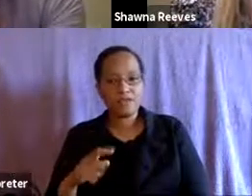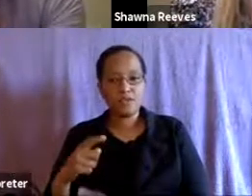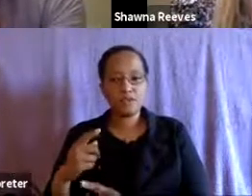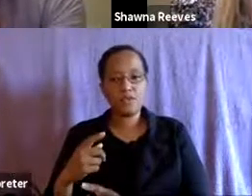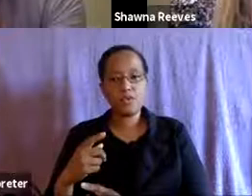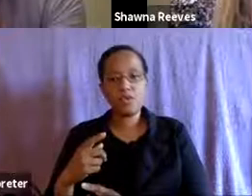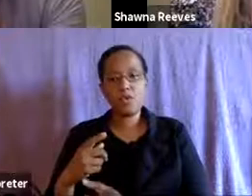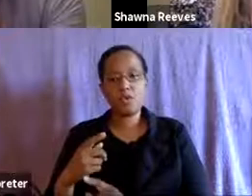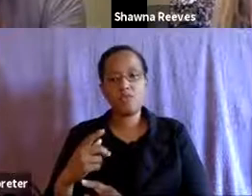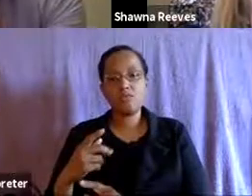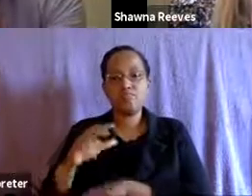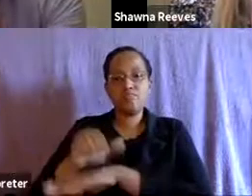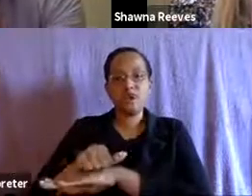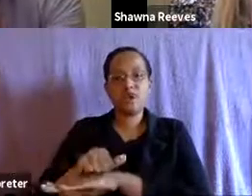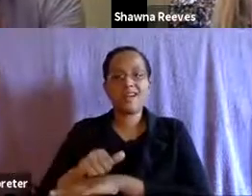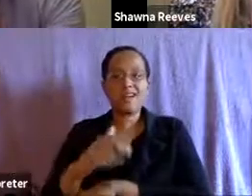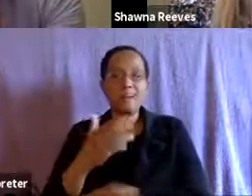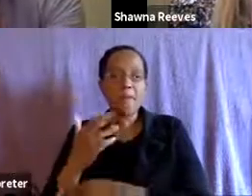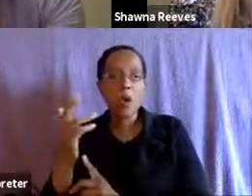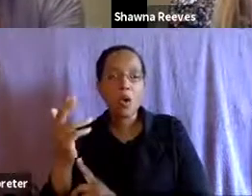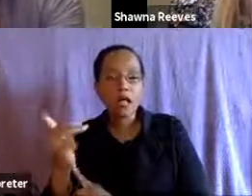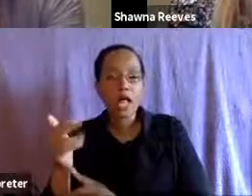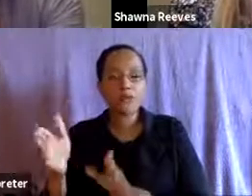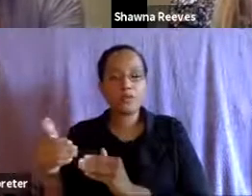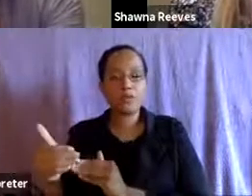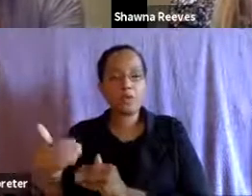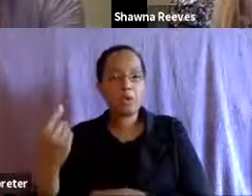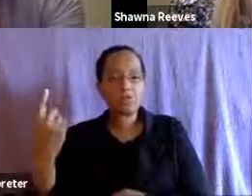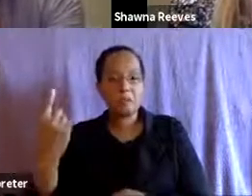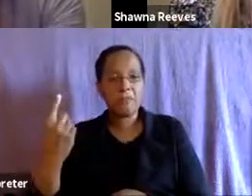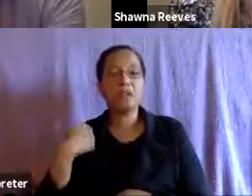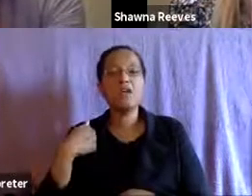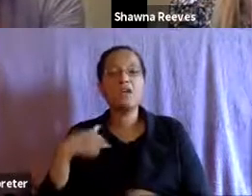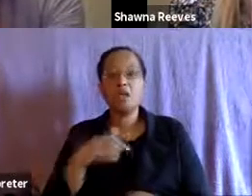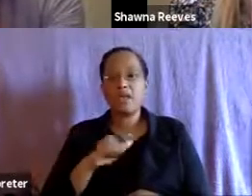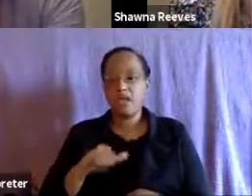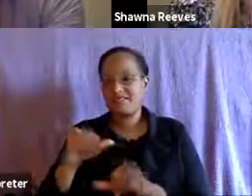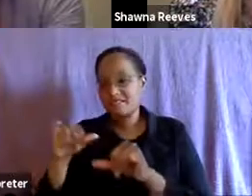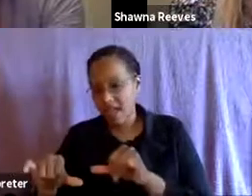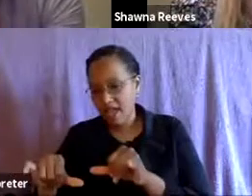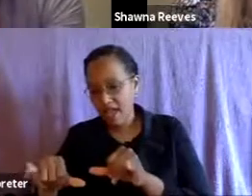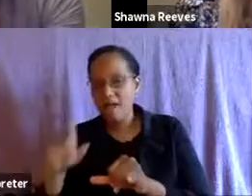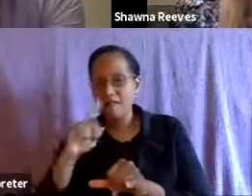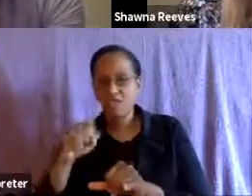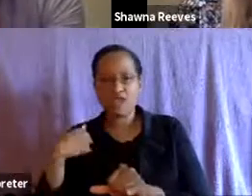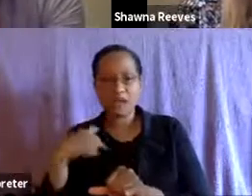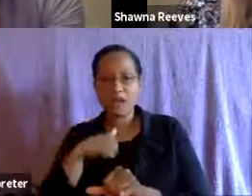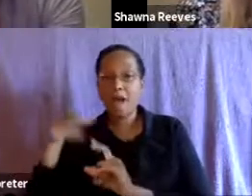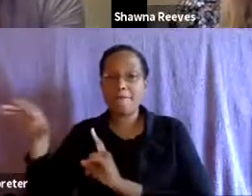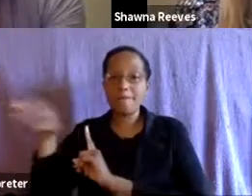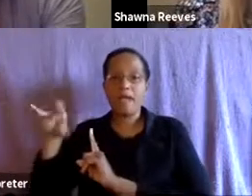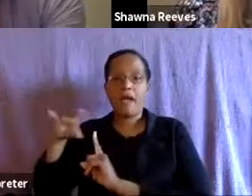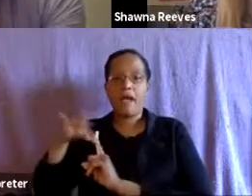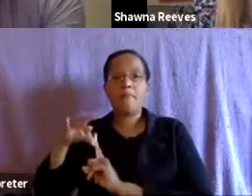out the prioritization for what gets visited or not. If it's real urgent, we might have face shields and gowns to go